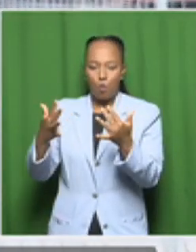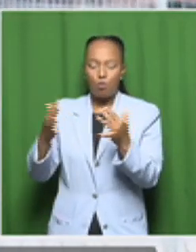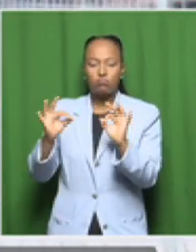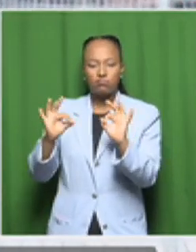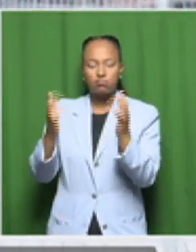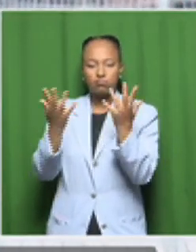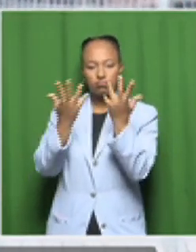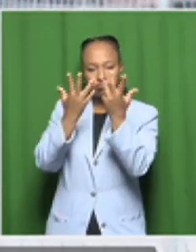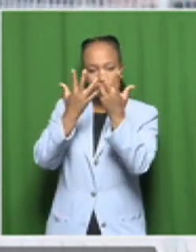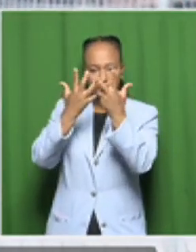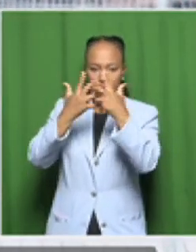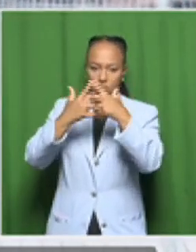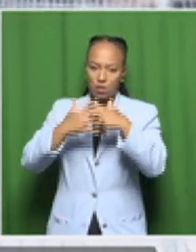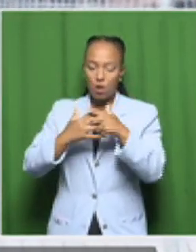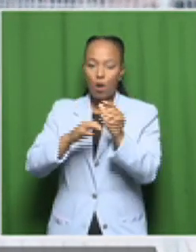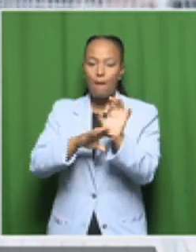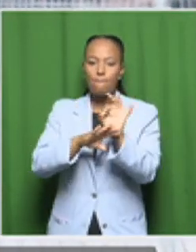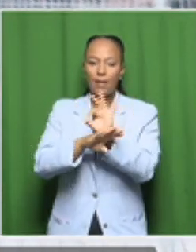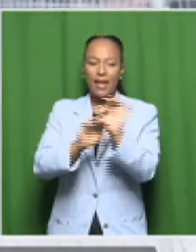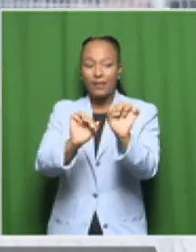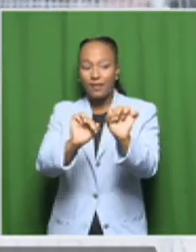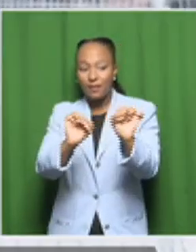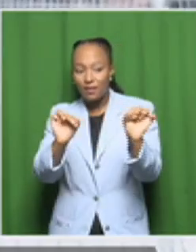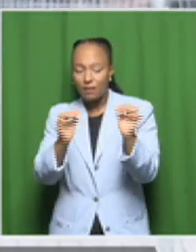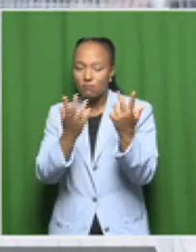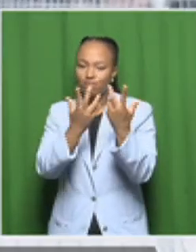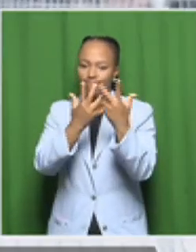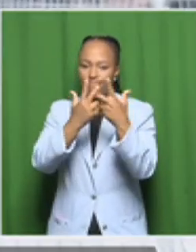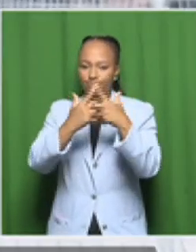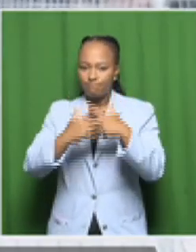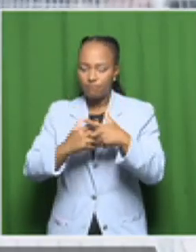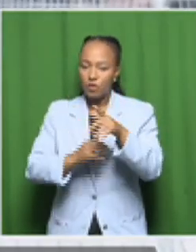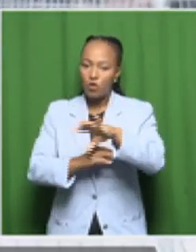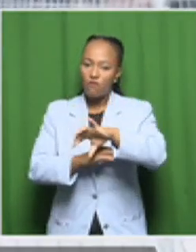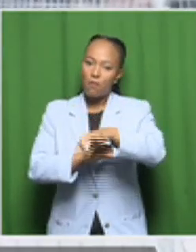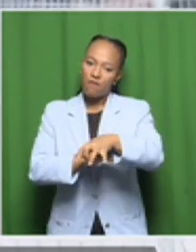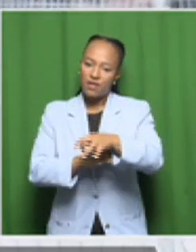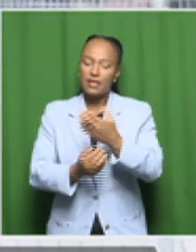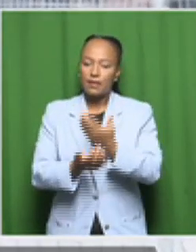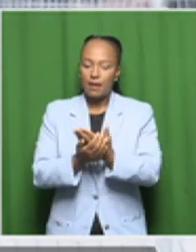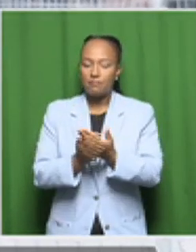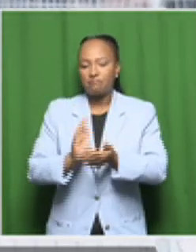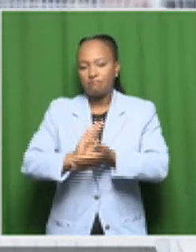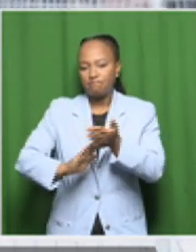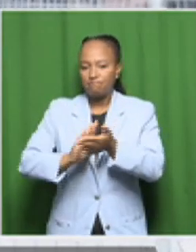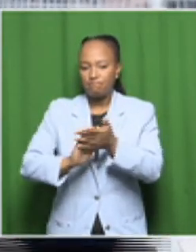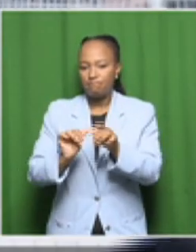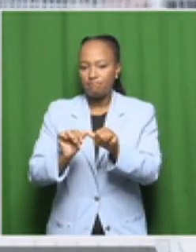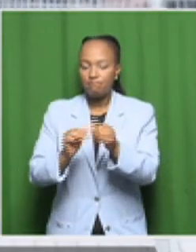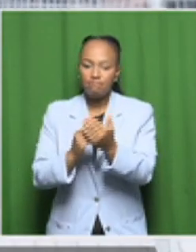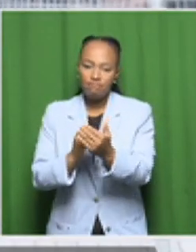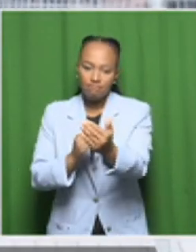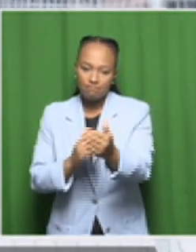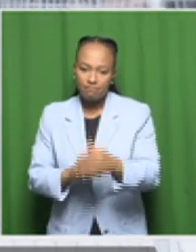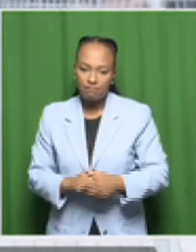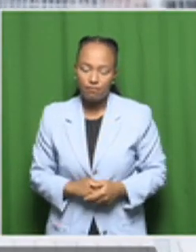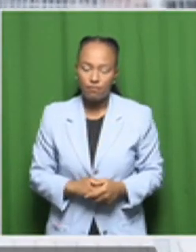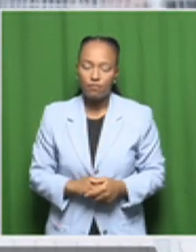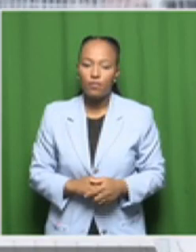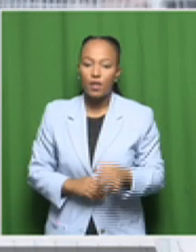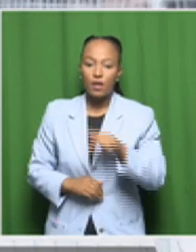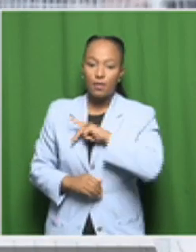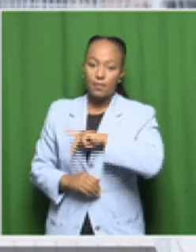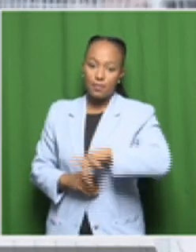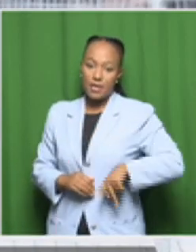alignment together with their plans with regards to moving the province forward, going forward, starting from now. Now, the current Premier is also